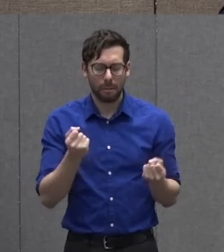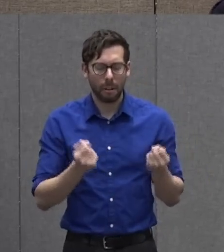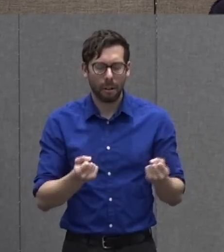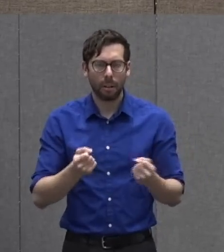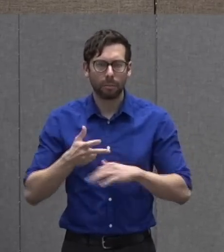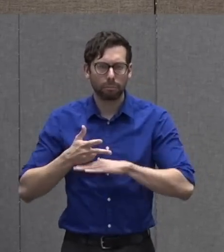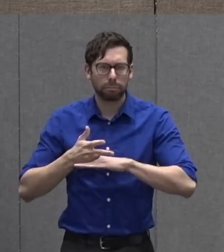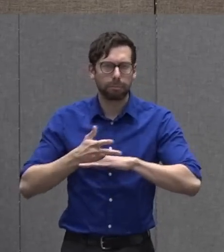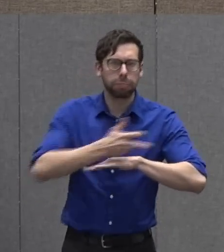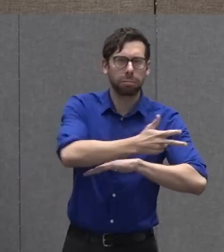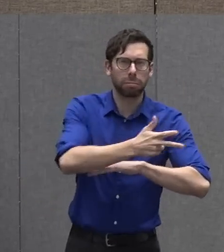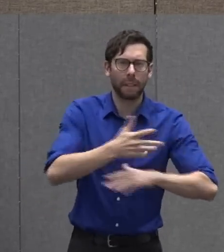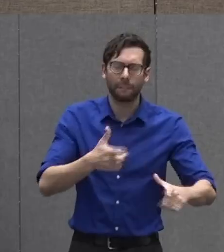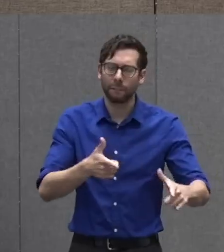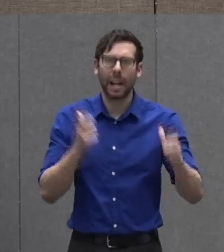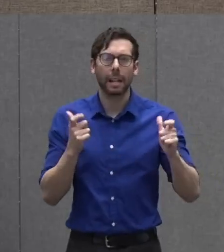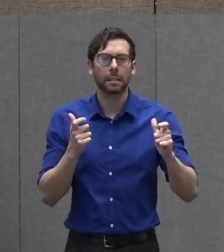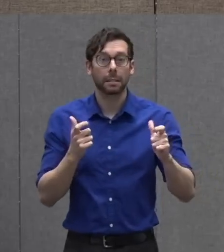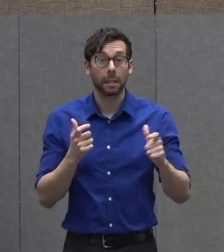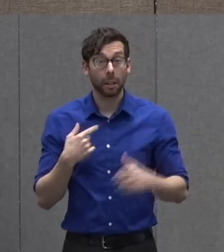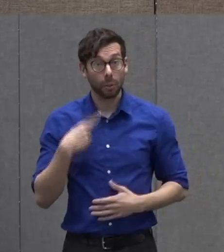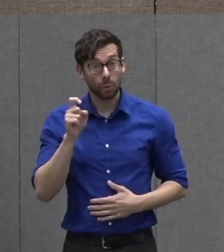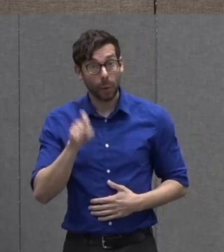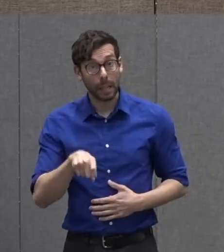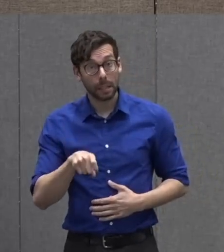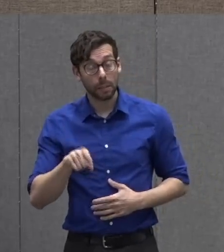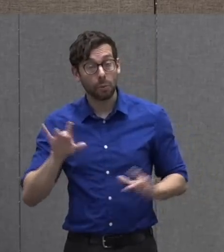push would I need to give it? A soft push